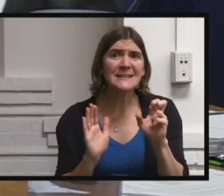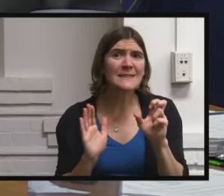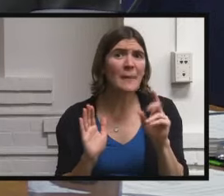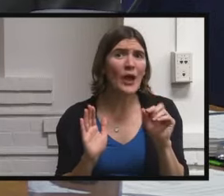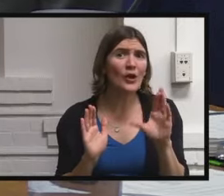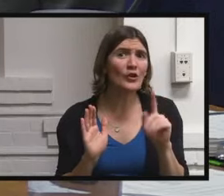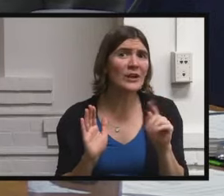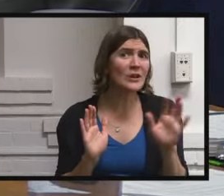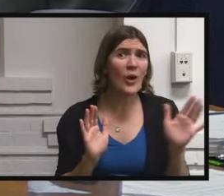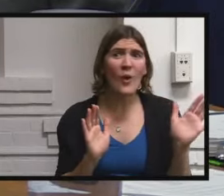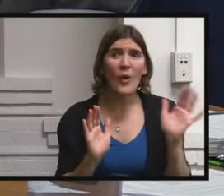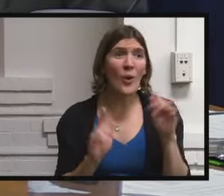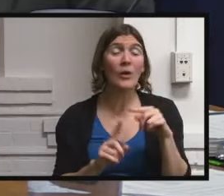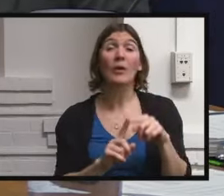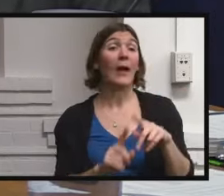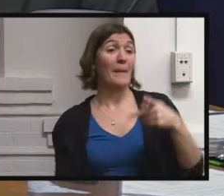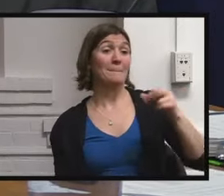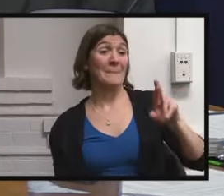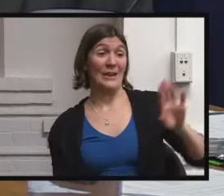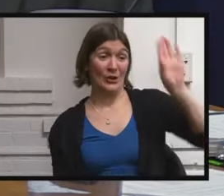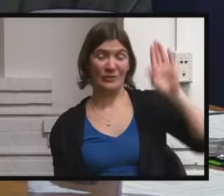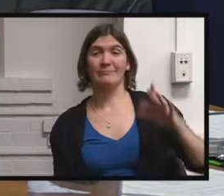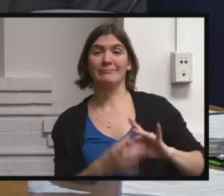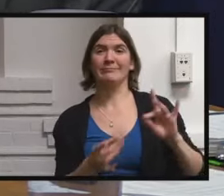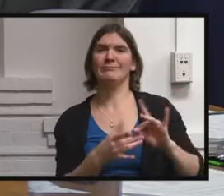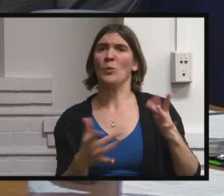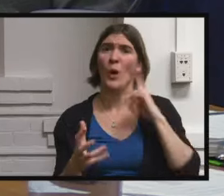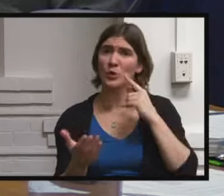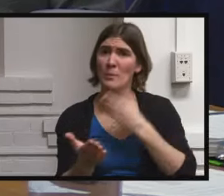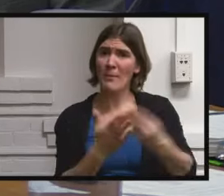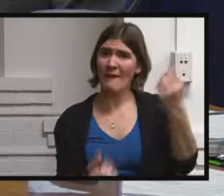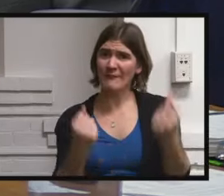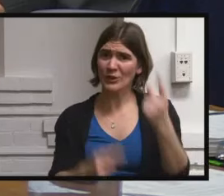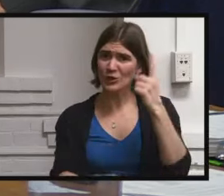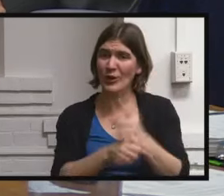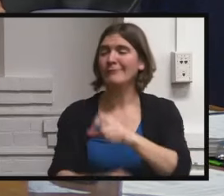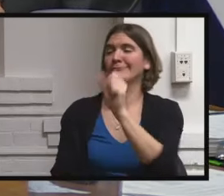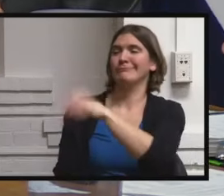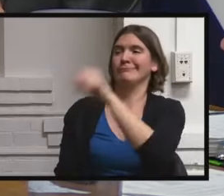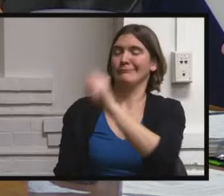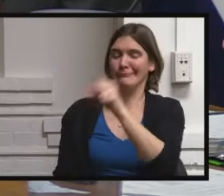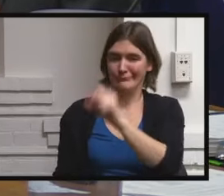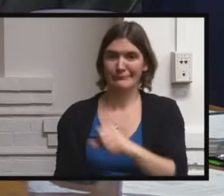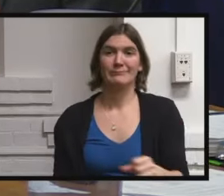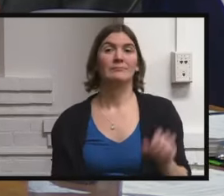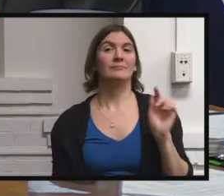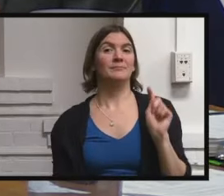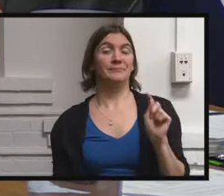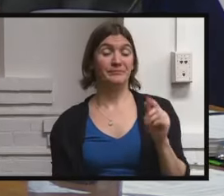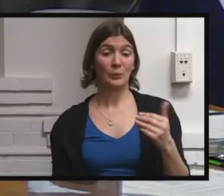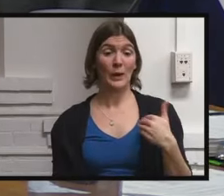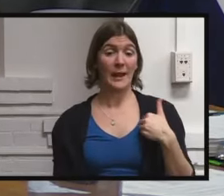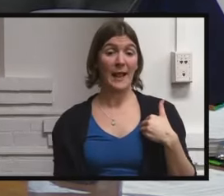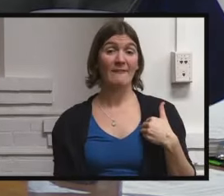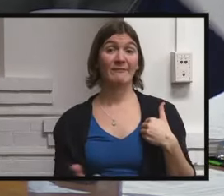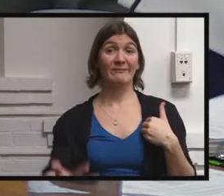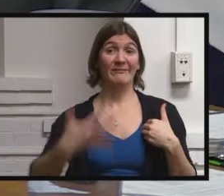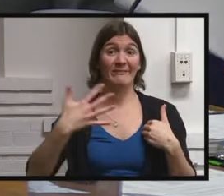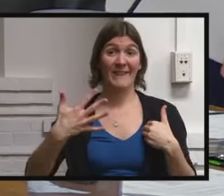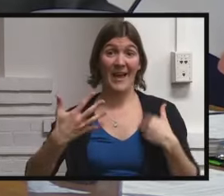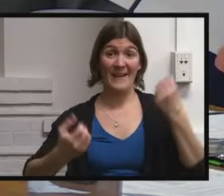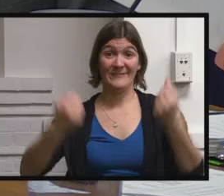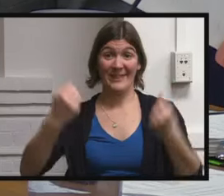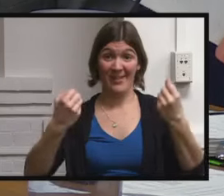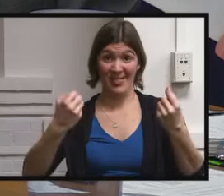Okay, Peter, please talk to us about buying some vehicles. Thank you. Yes, there are five